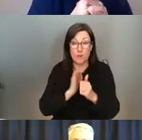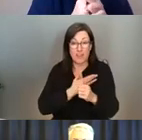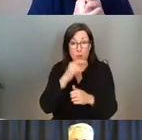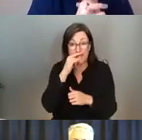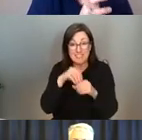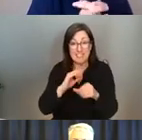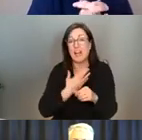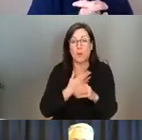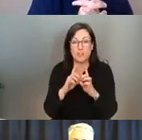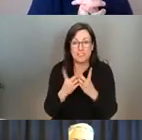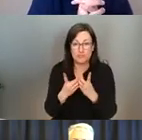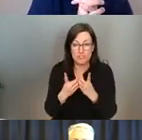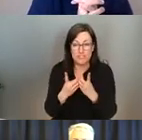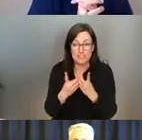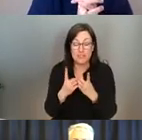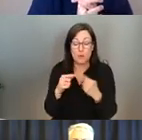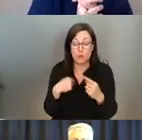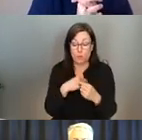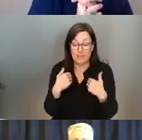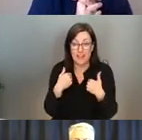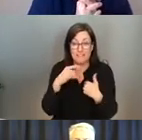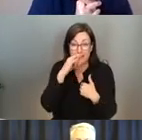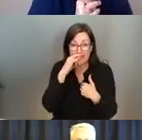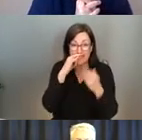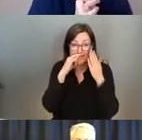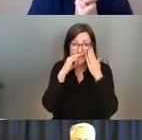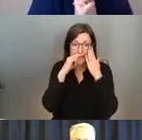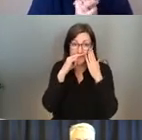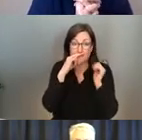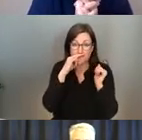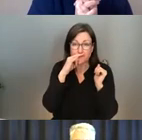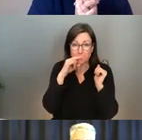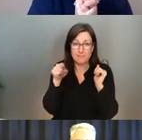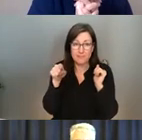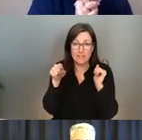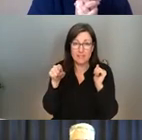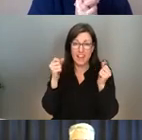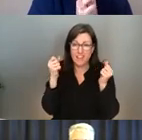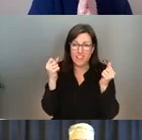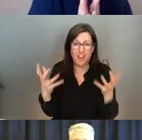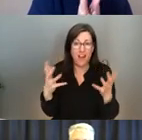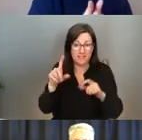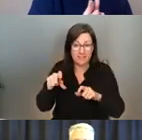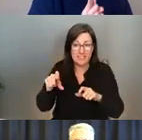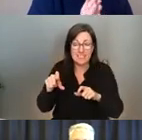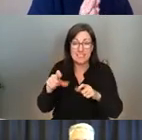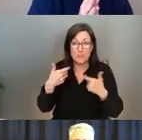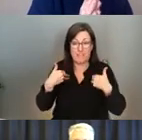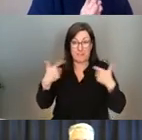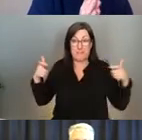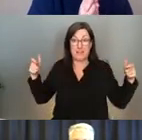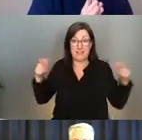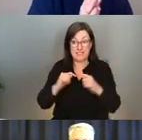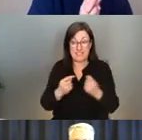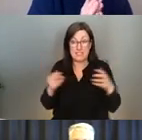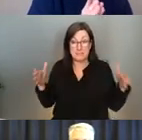in our district, at least, when we have kids who have a lot of needs and a bigger team, and